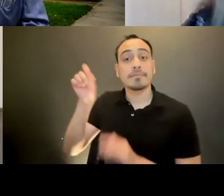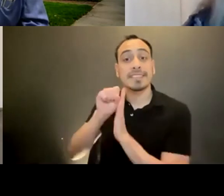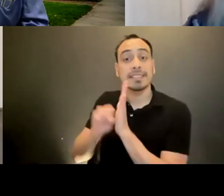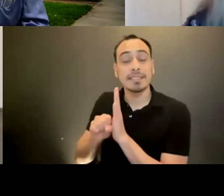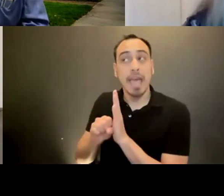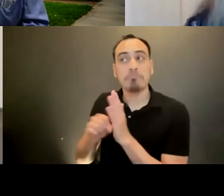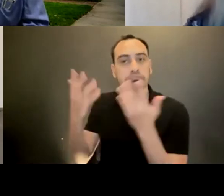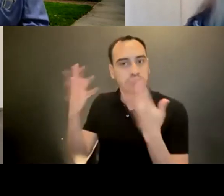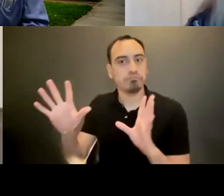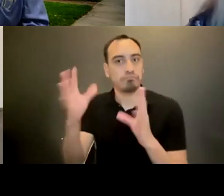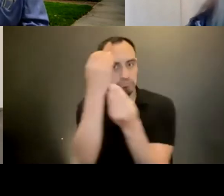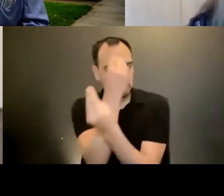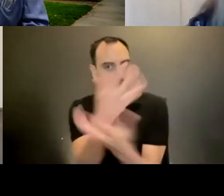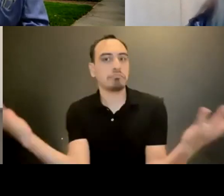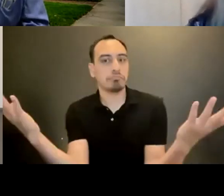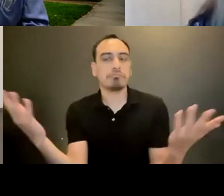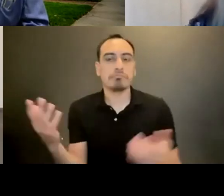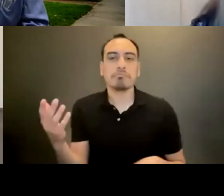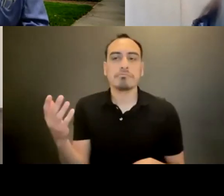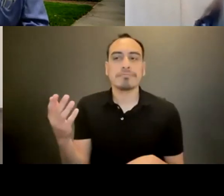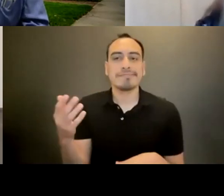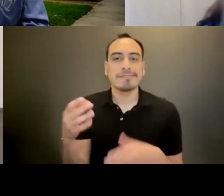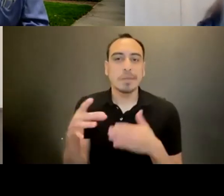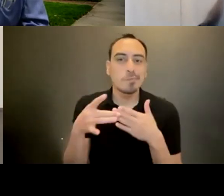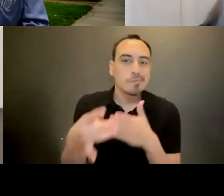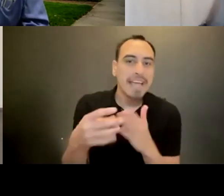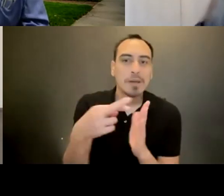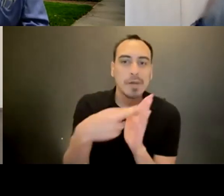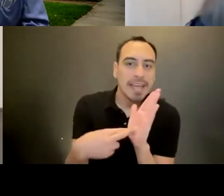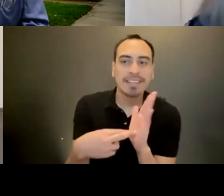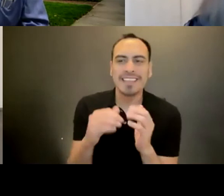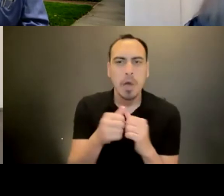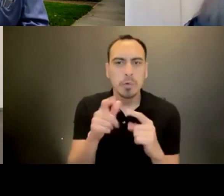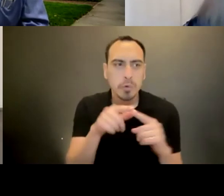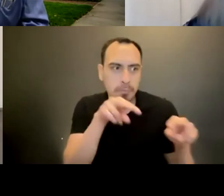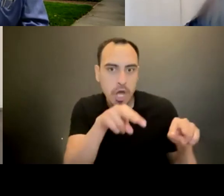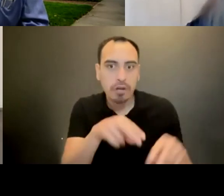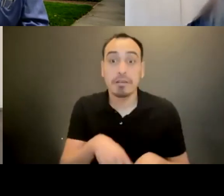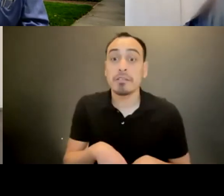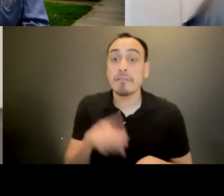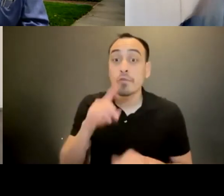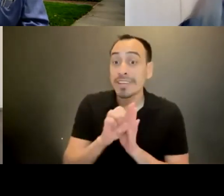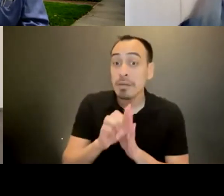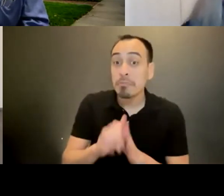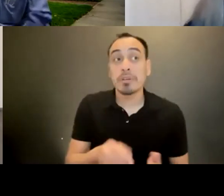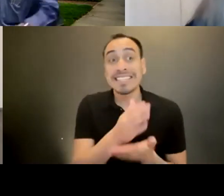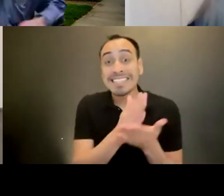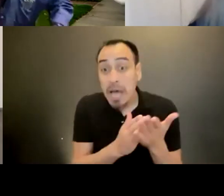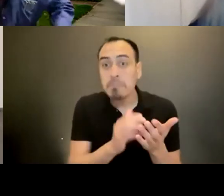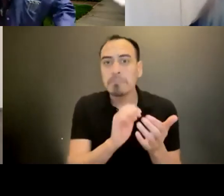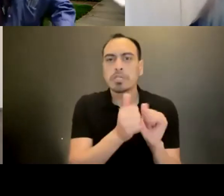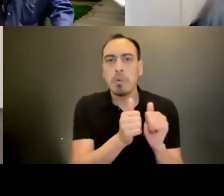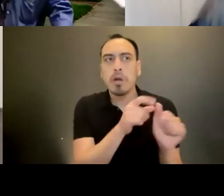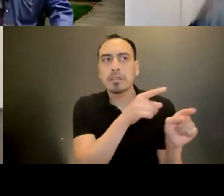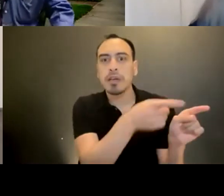help with being able to monitor that. So for certain sports activities, they need to be able